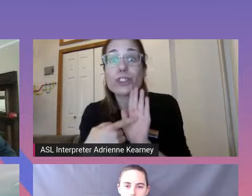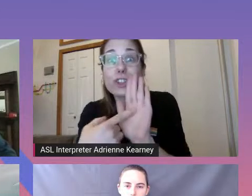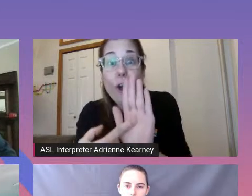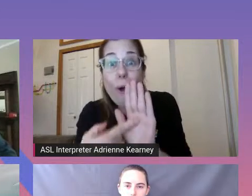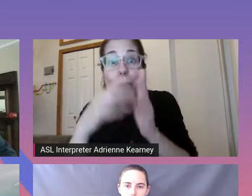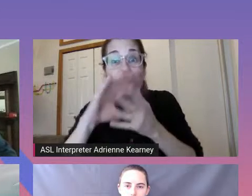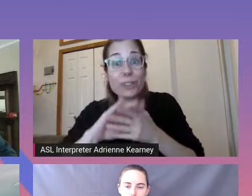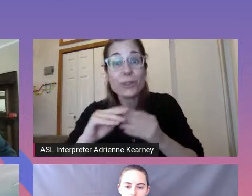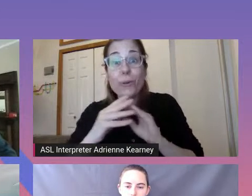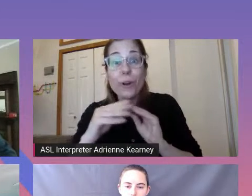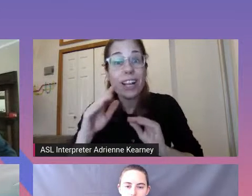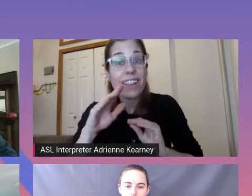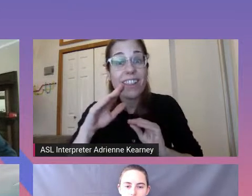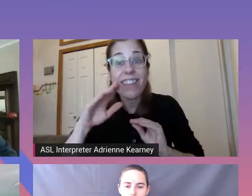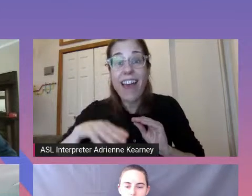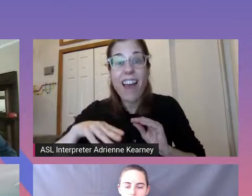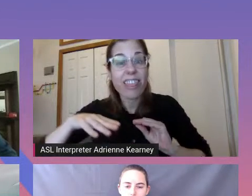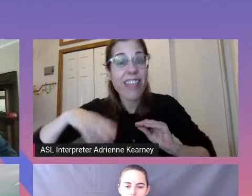into,